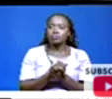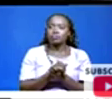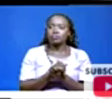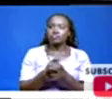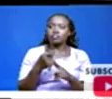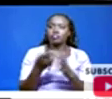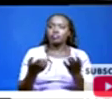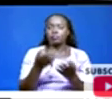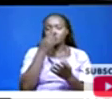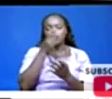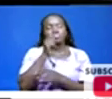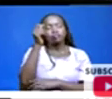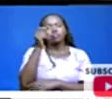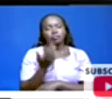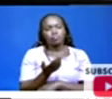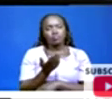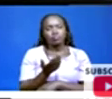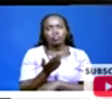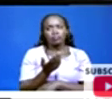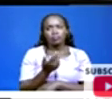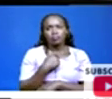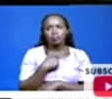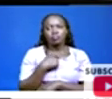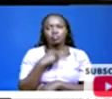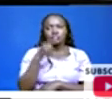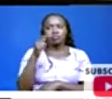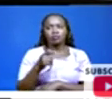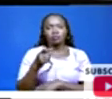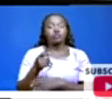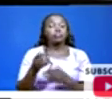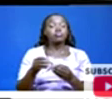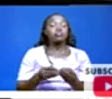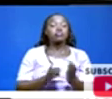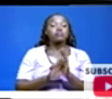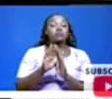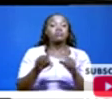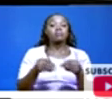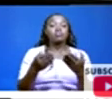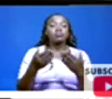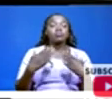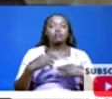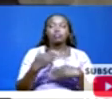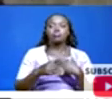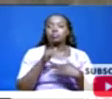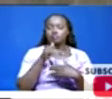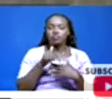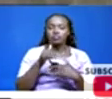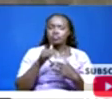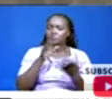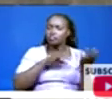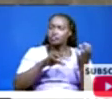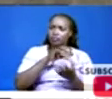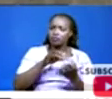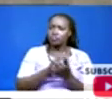Ruto is the president. Na mimi lazima niletee watu wa Busia vitu. So don't misinterpret these things.